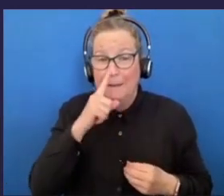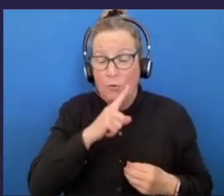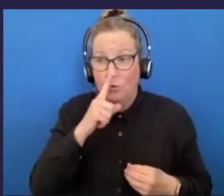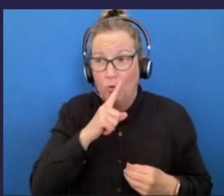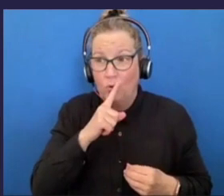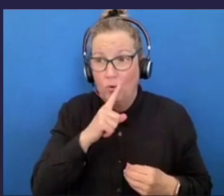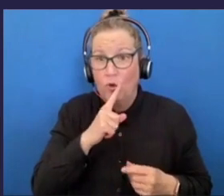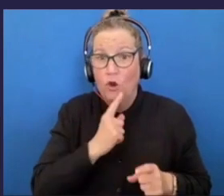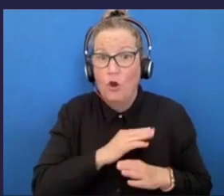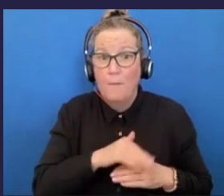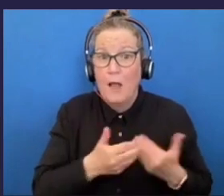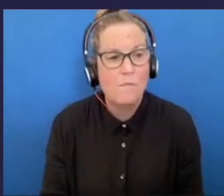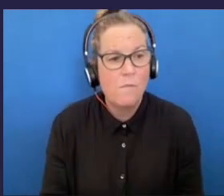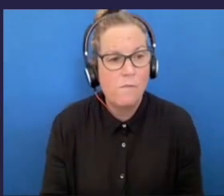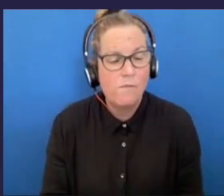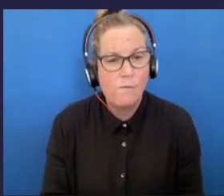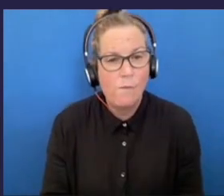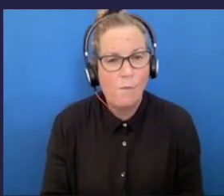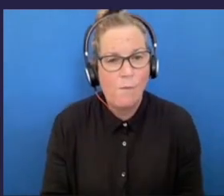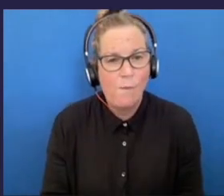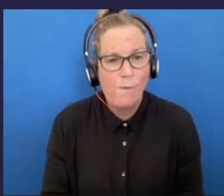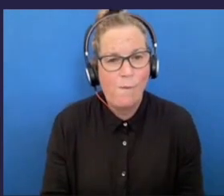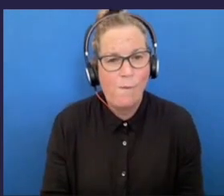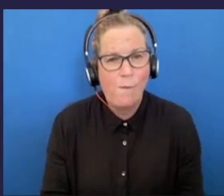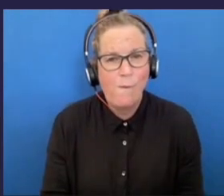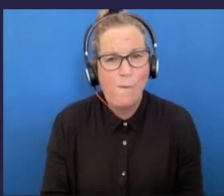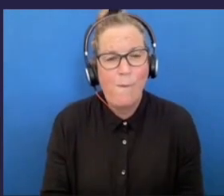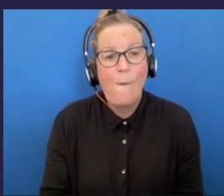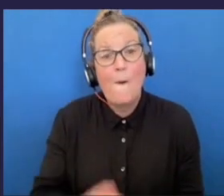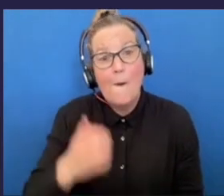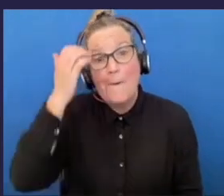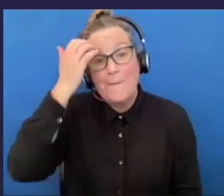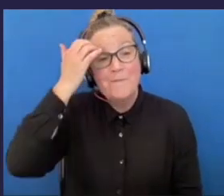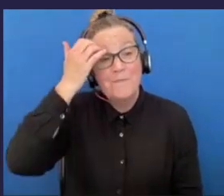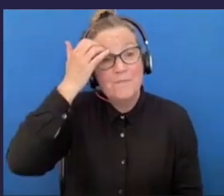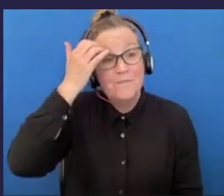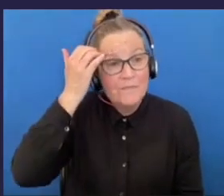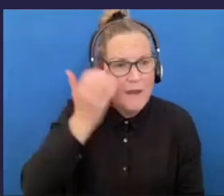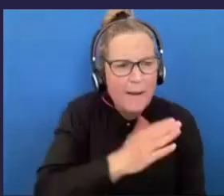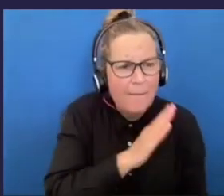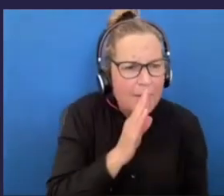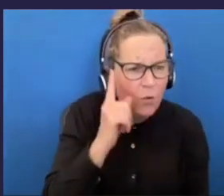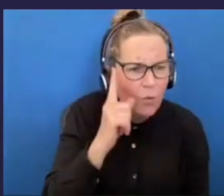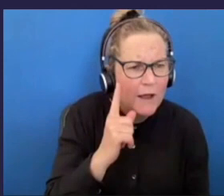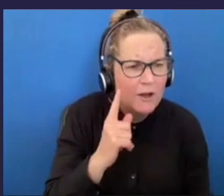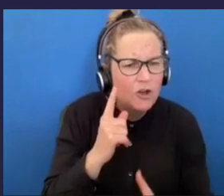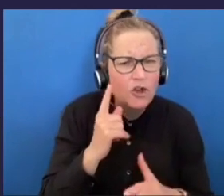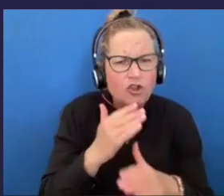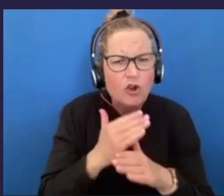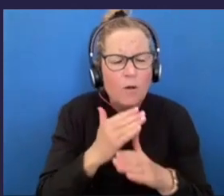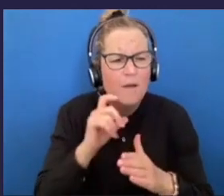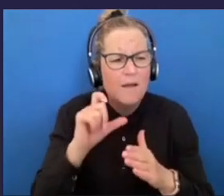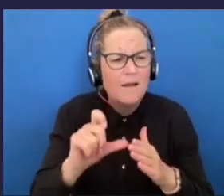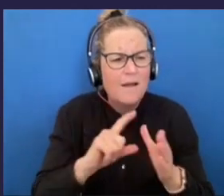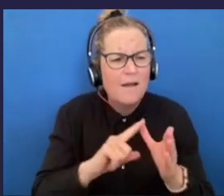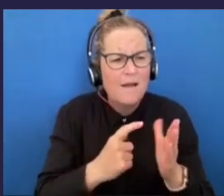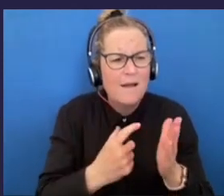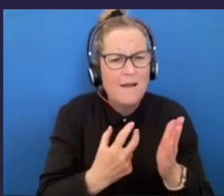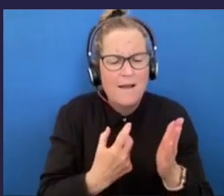talk about this person. All right. And job carving. Sorry, I missed a point. Job carving can be really helpful